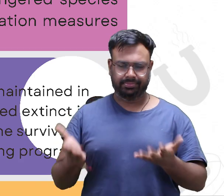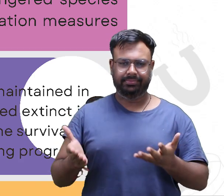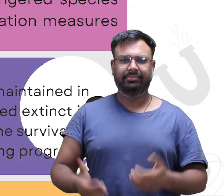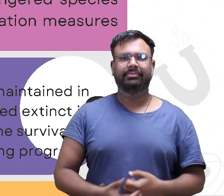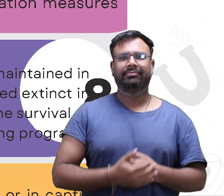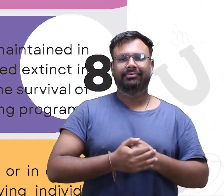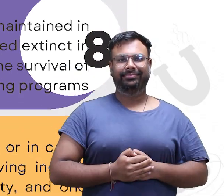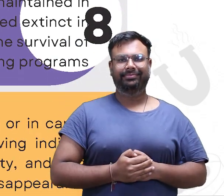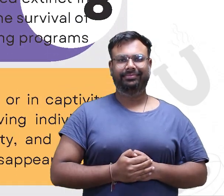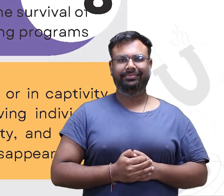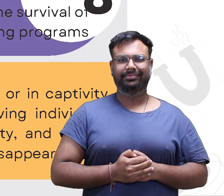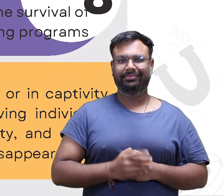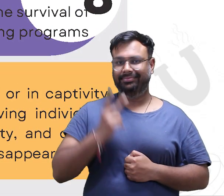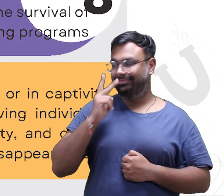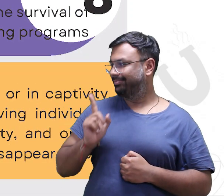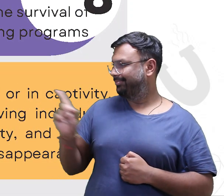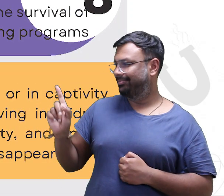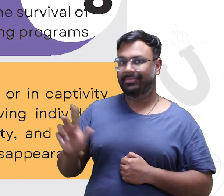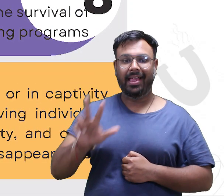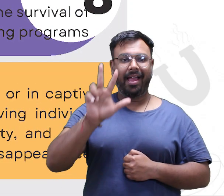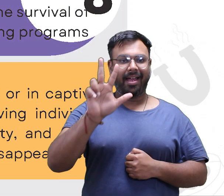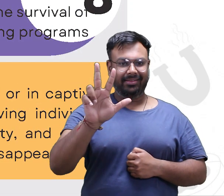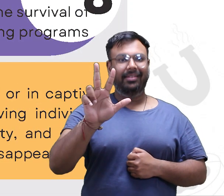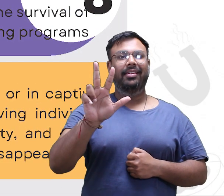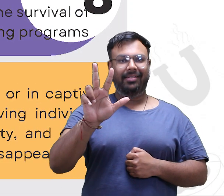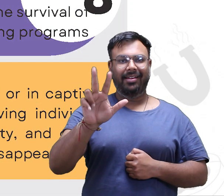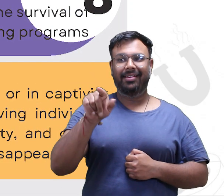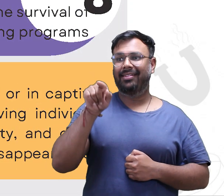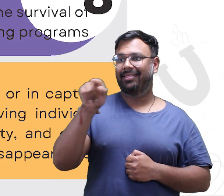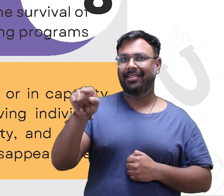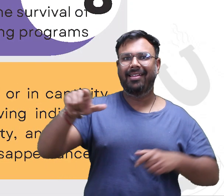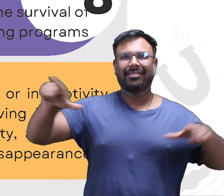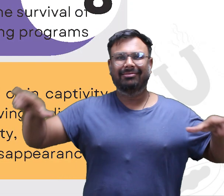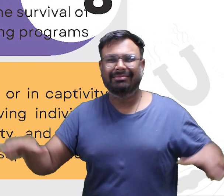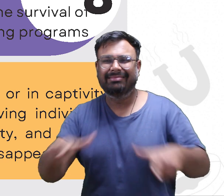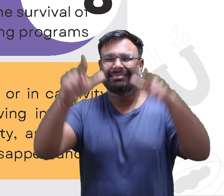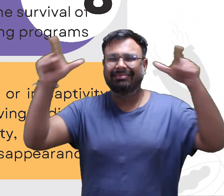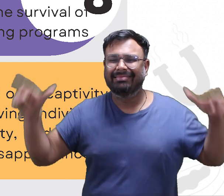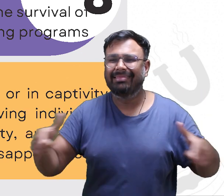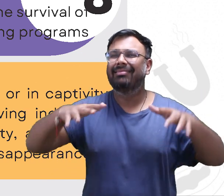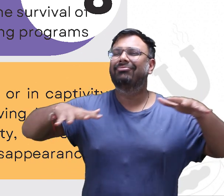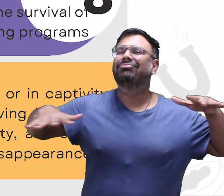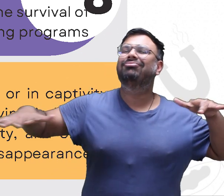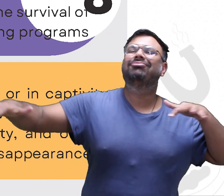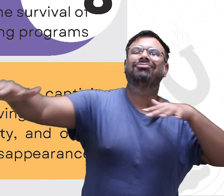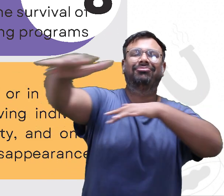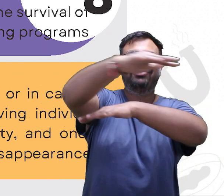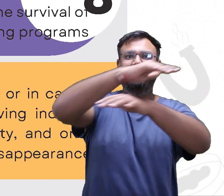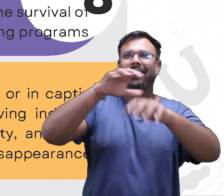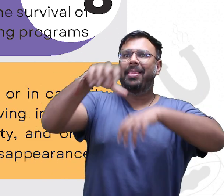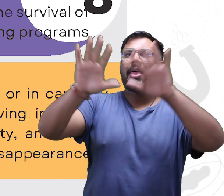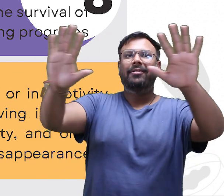conservation measures are necessary to prevent their loss. 8th, extinction in the wild EW.